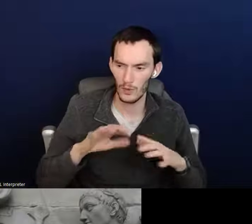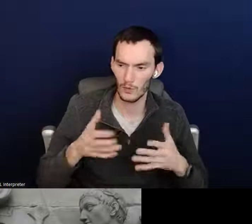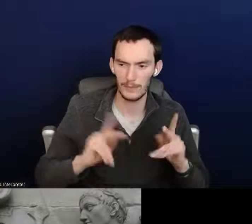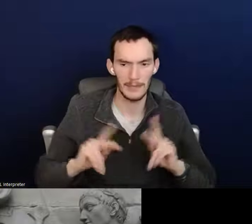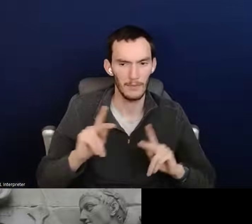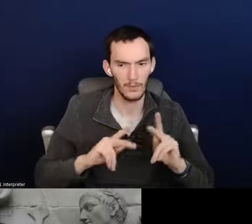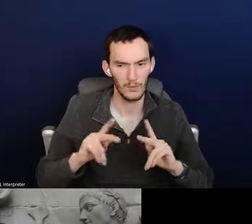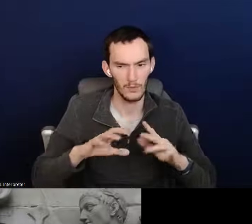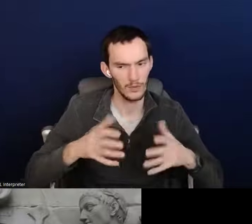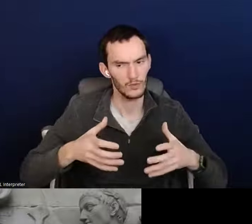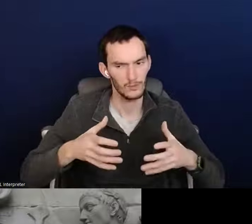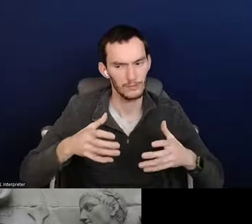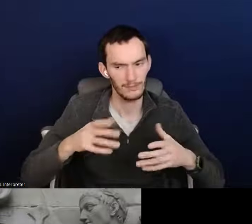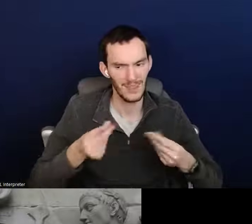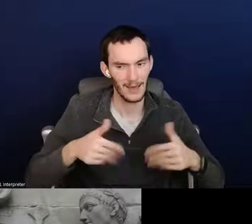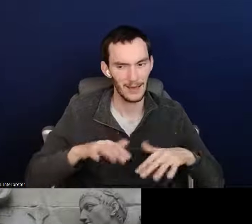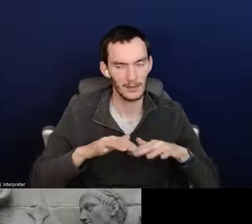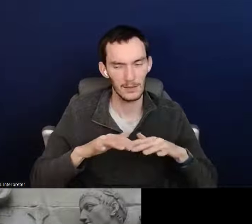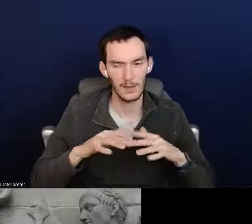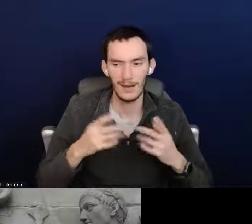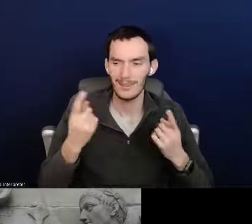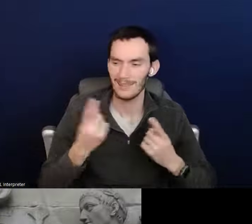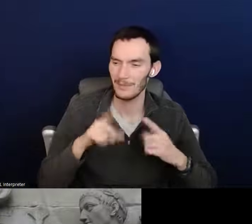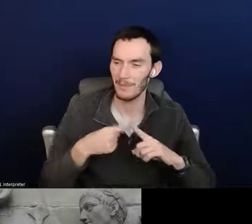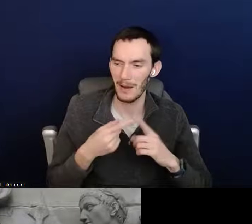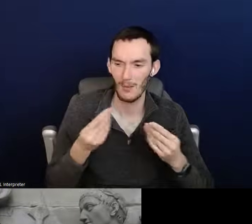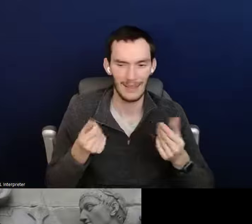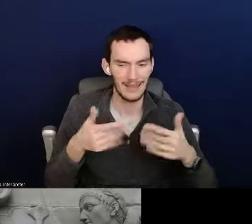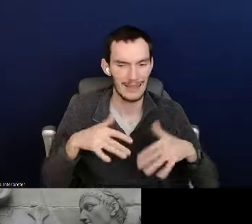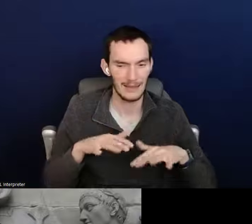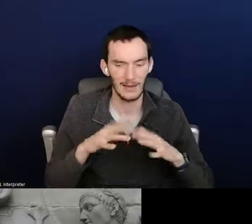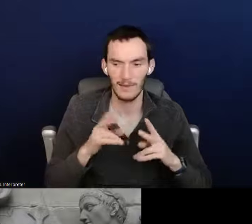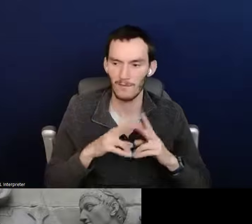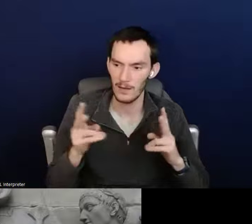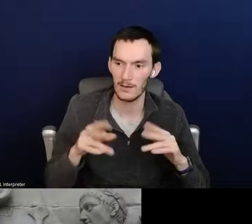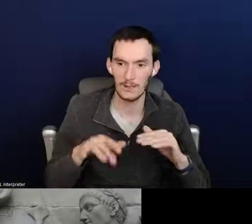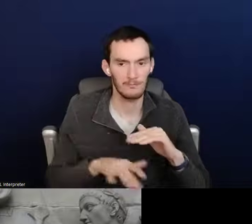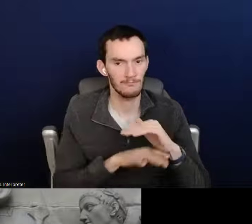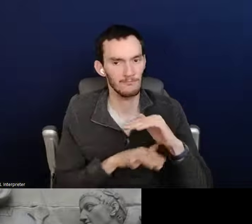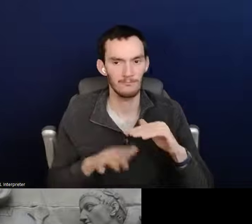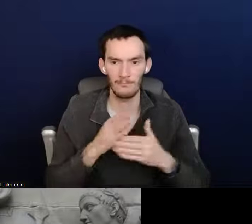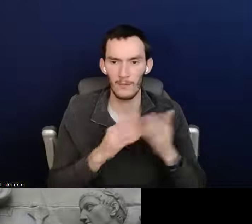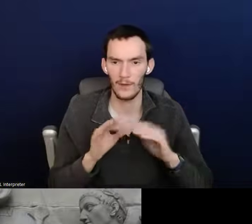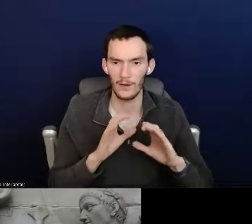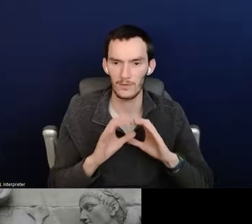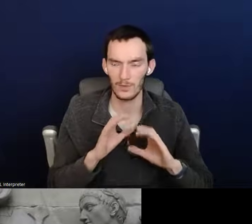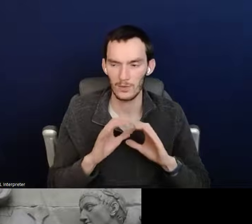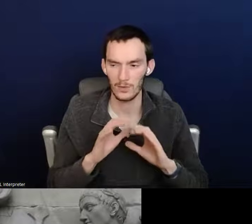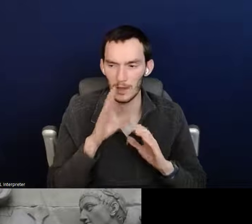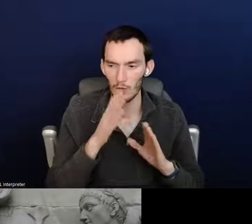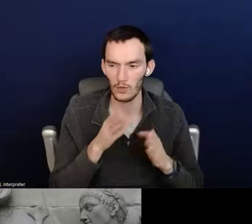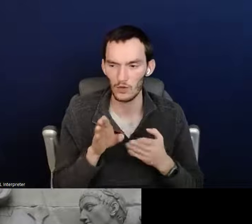to that land. There's something about landness that is very much a part of this conversation that shifts it then from